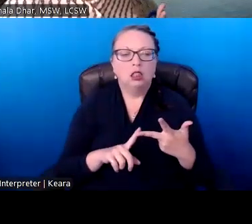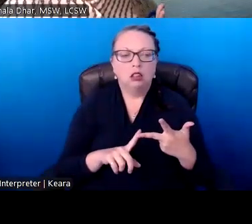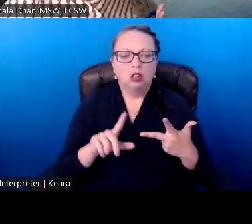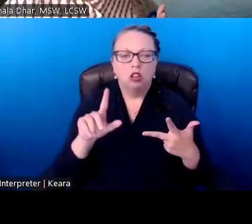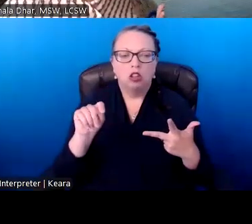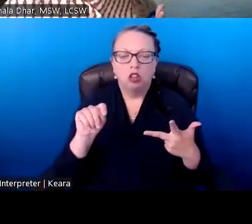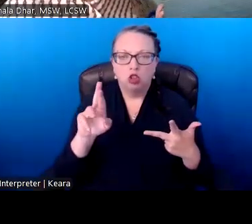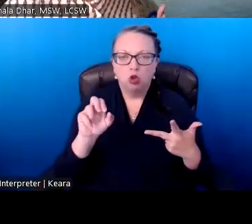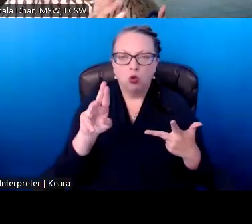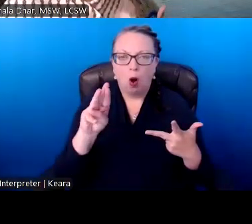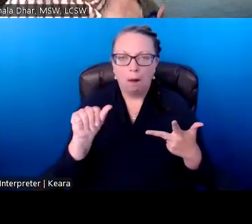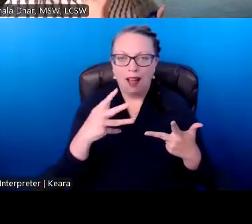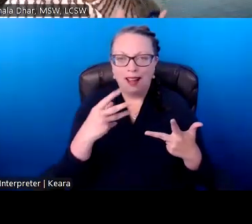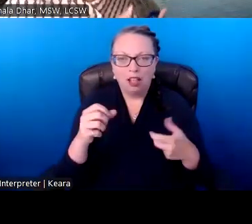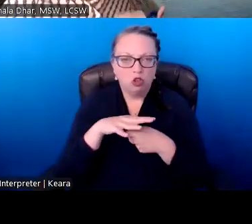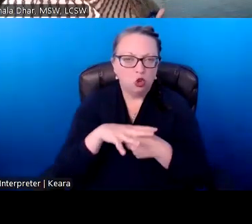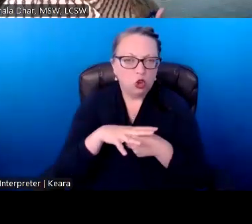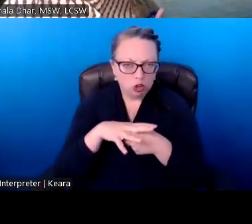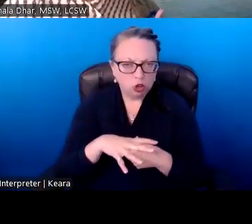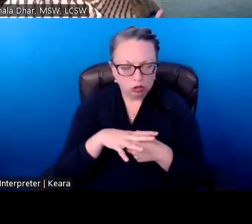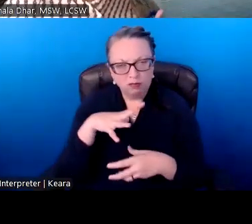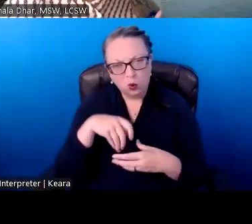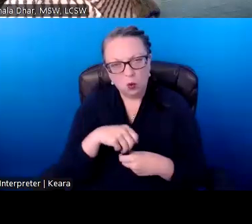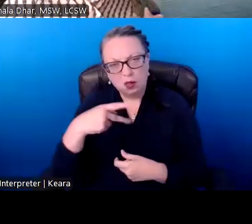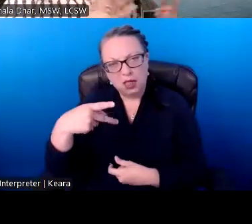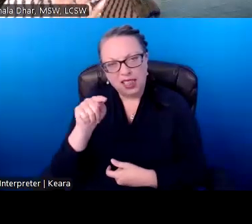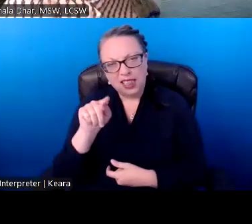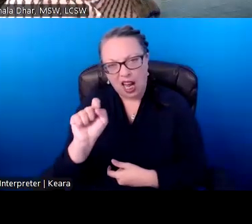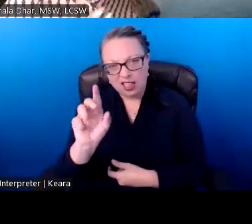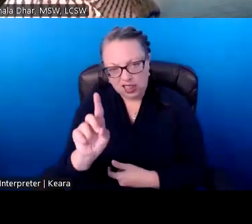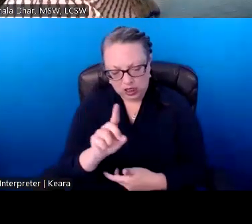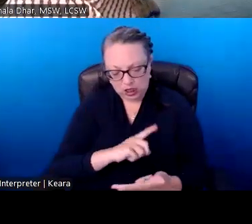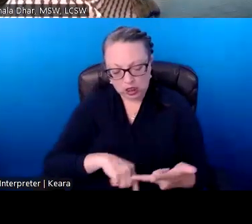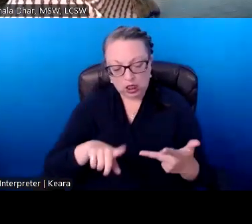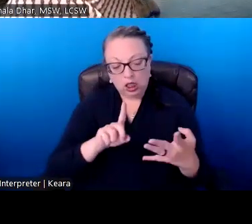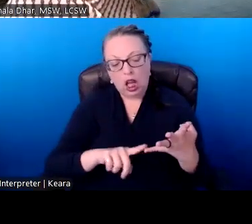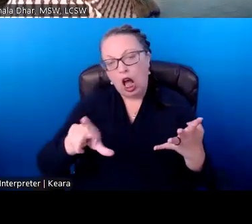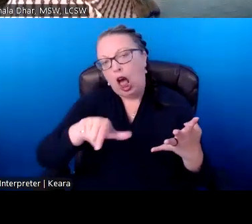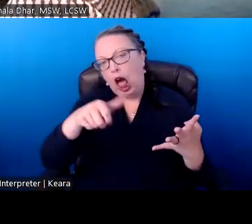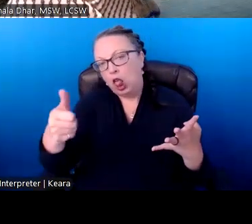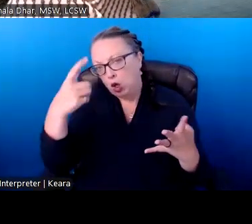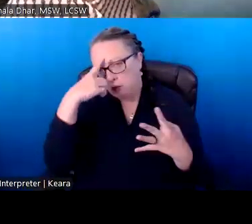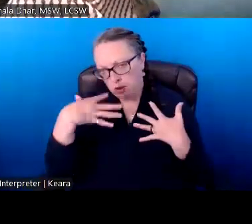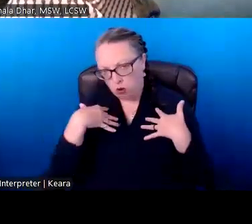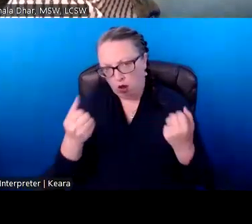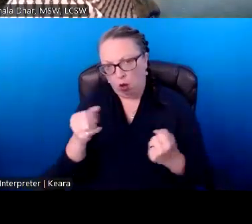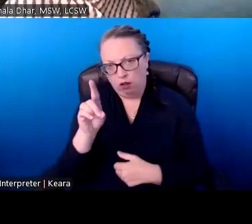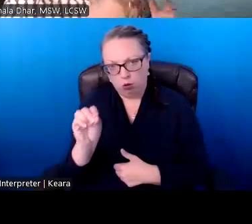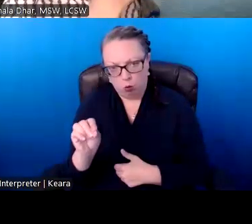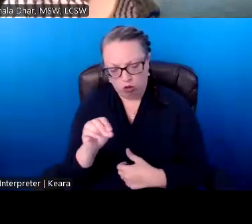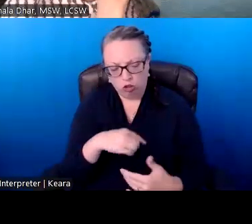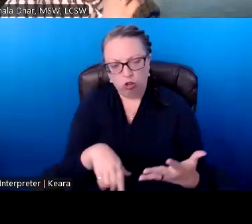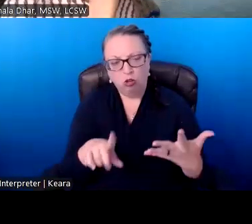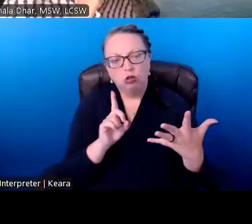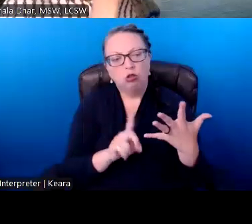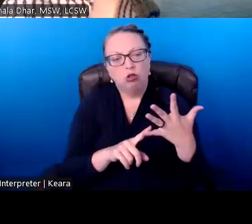trauma and stressors, which includes PTSD, other mental health disorders, and then